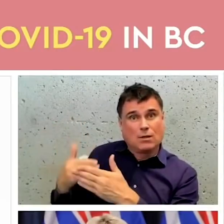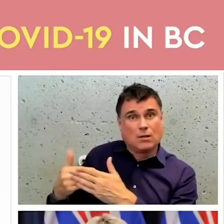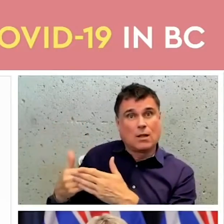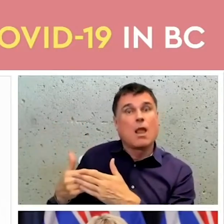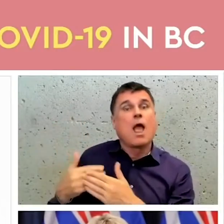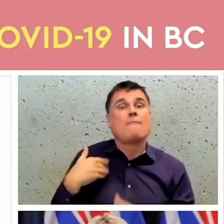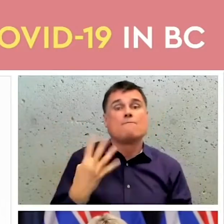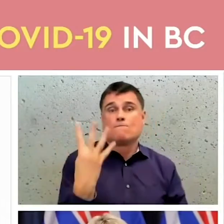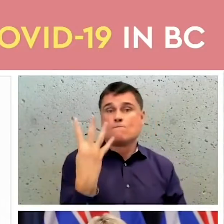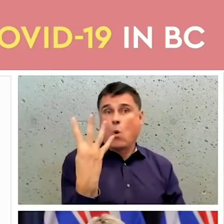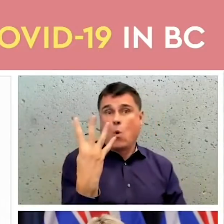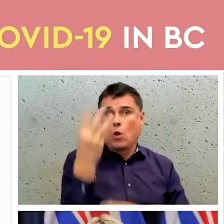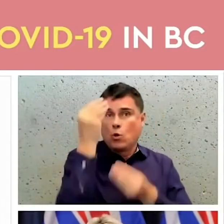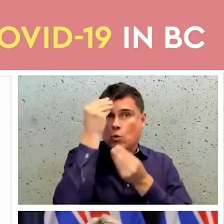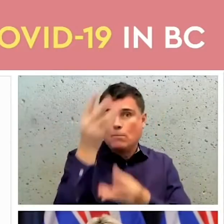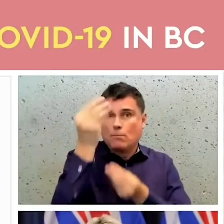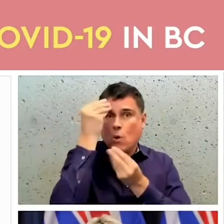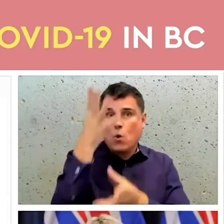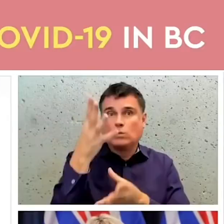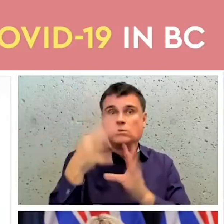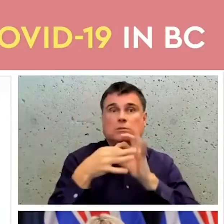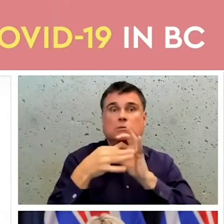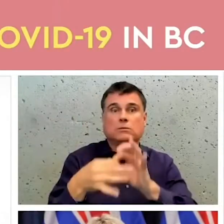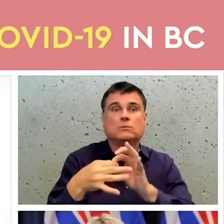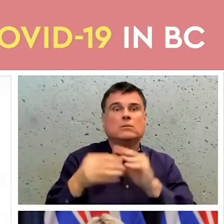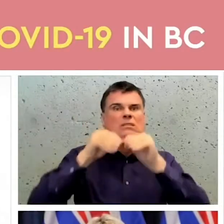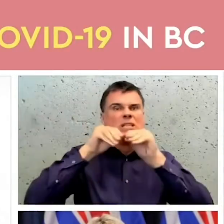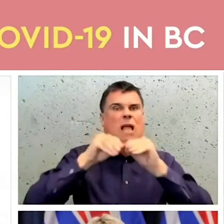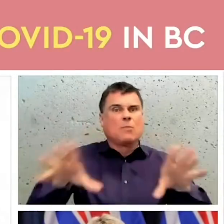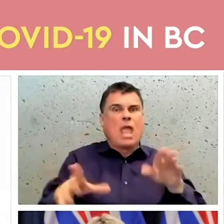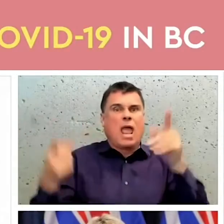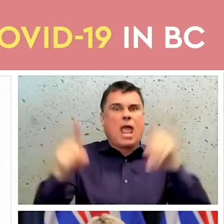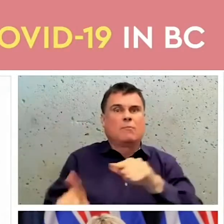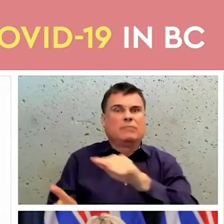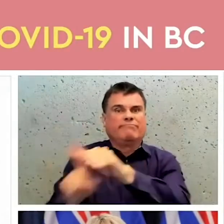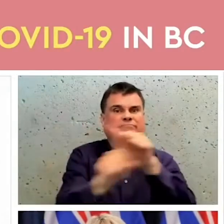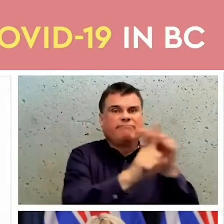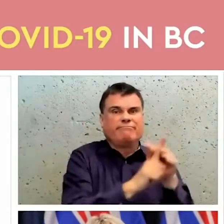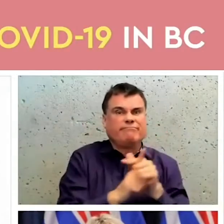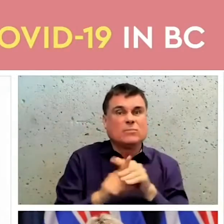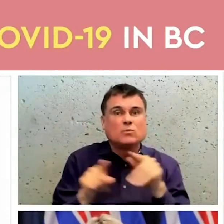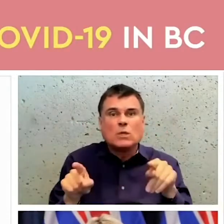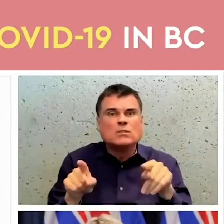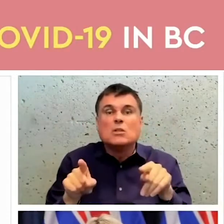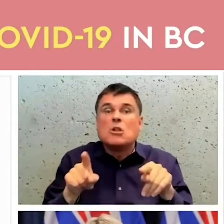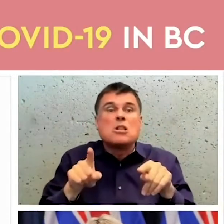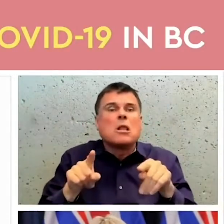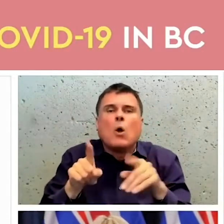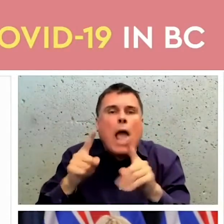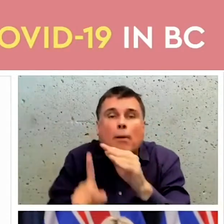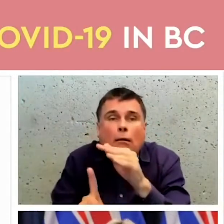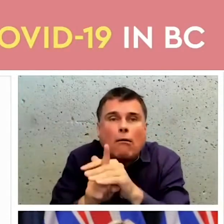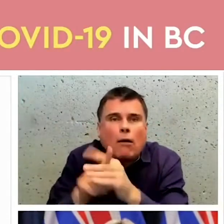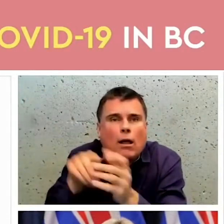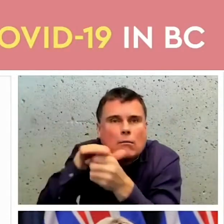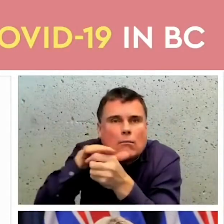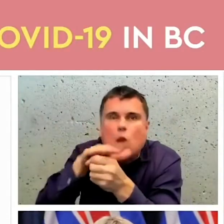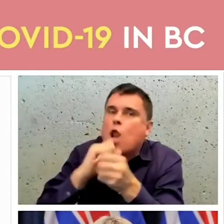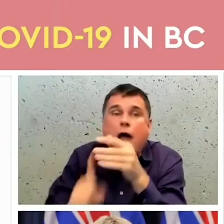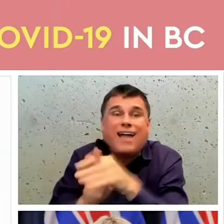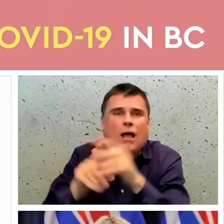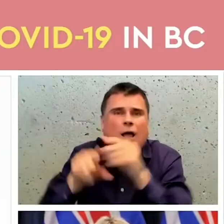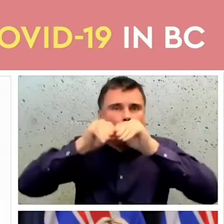increased transmission beyond just a cluster, and where there's been additional measures that needed to be taken,